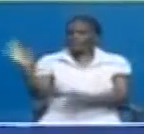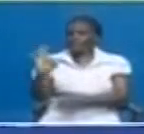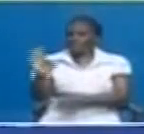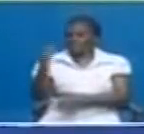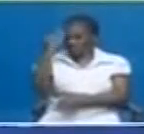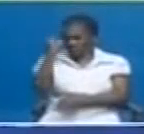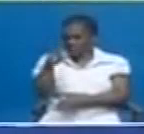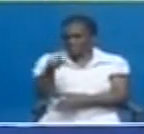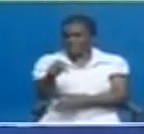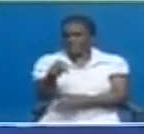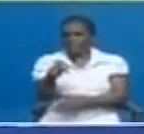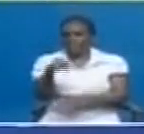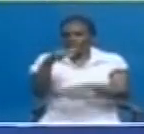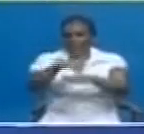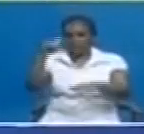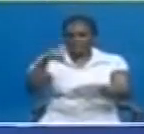it tends to marry